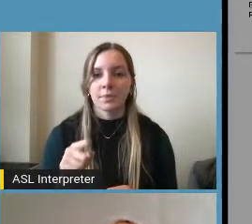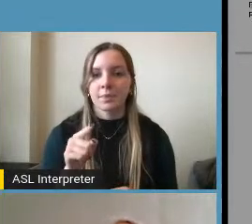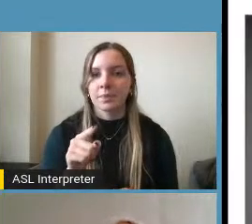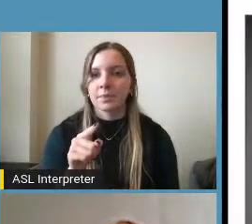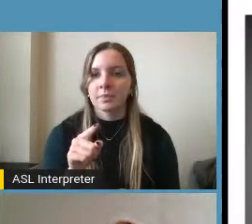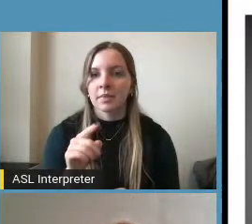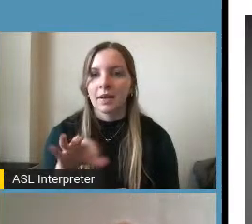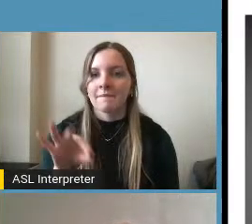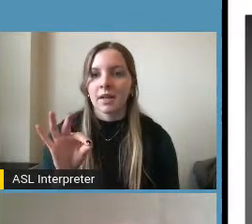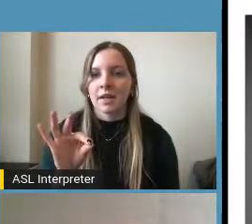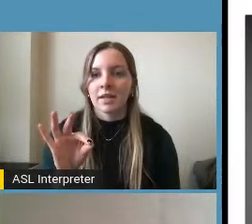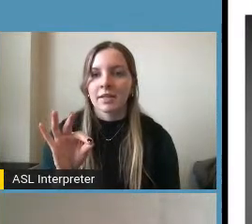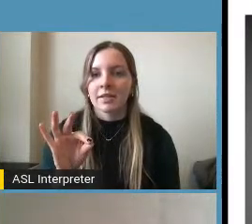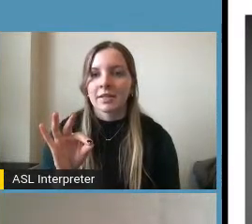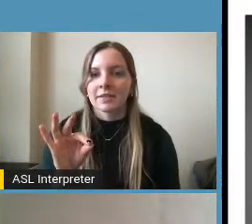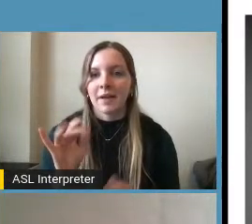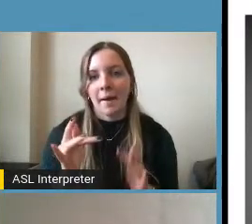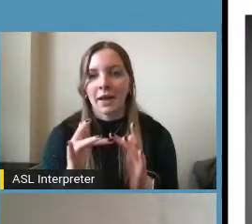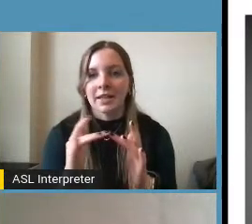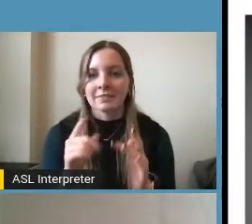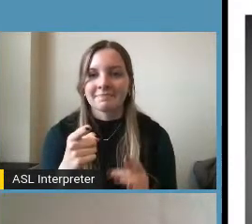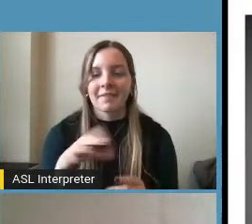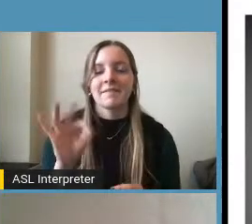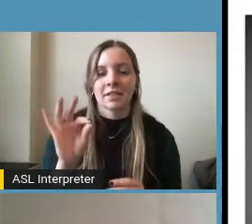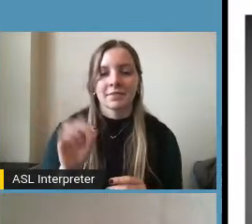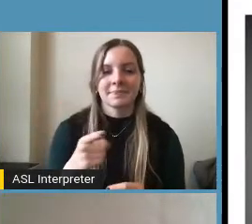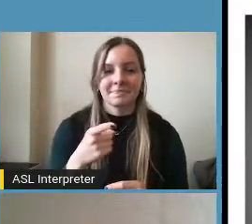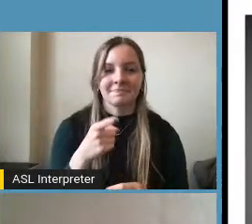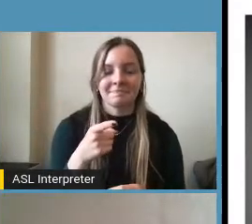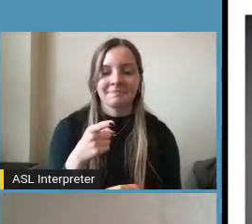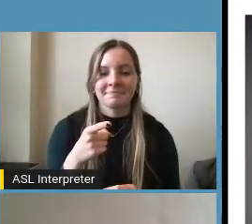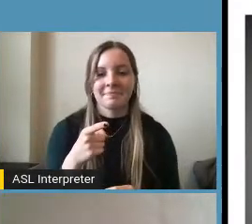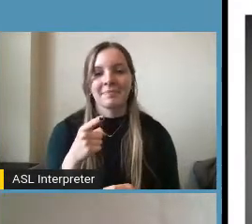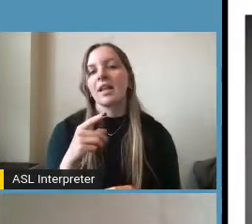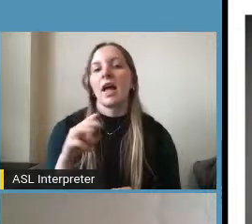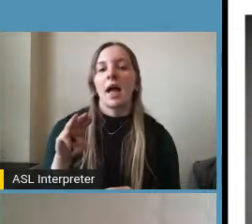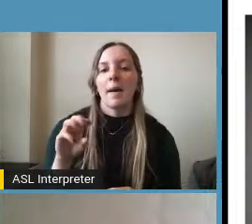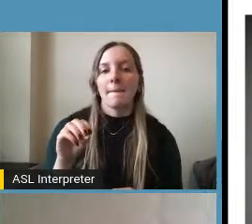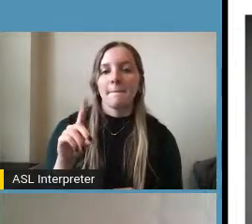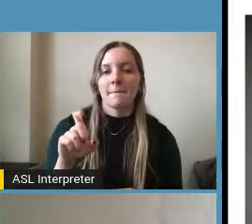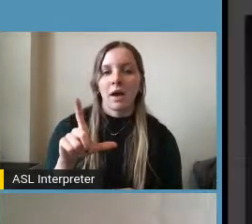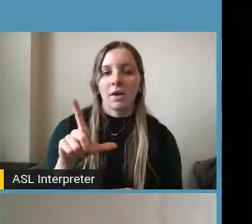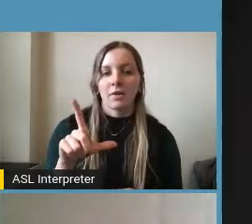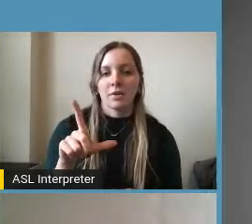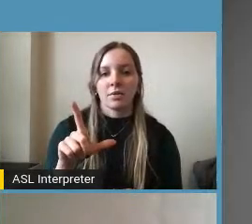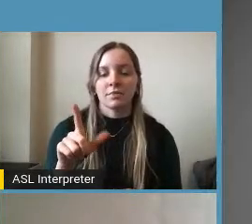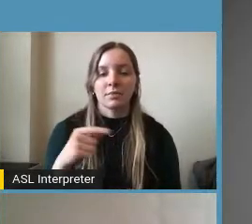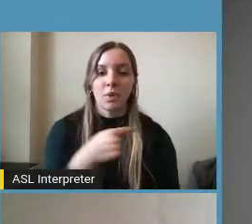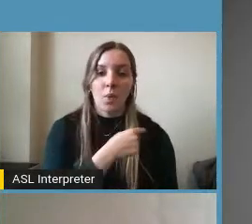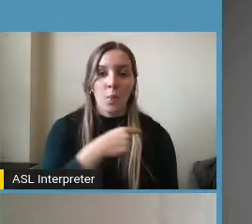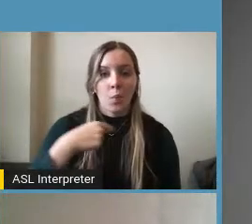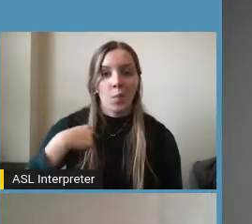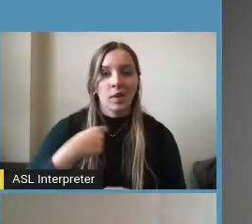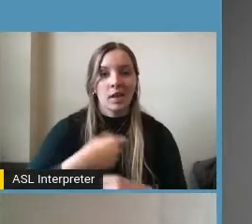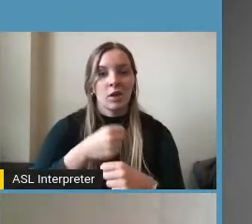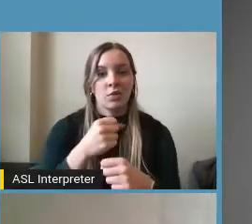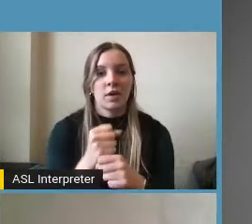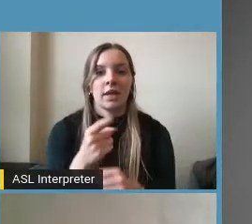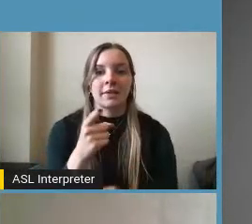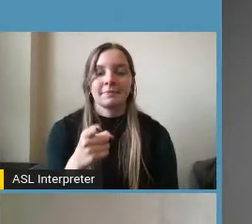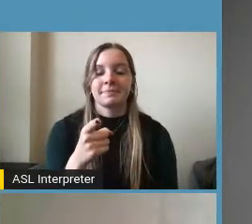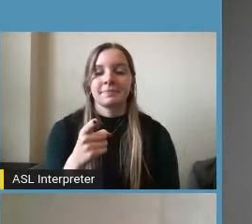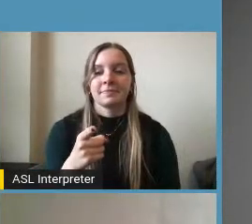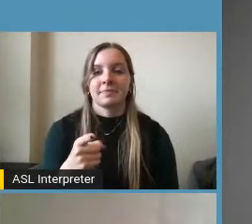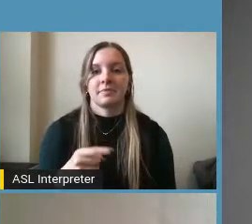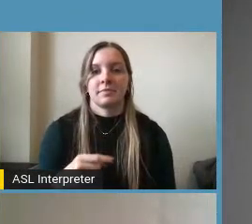it's over here in my browser. So this is a model that we created, and it's I'm showing